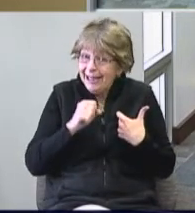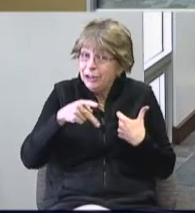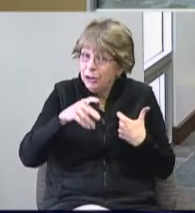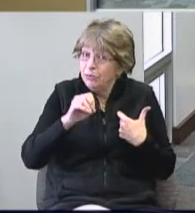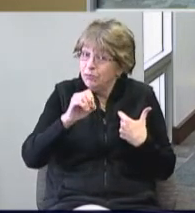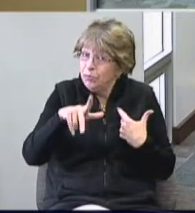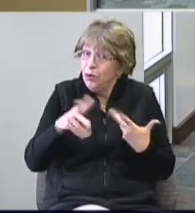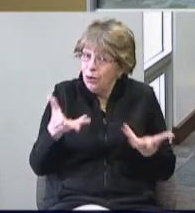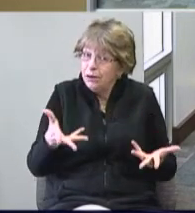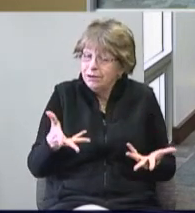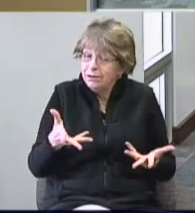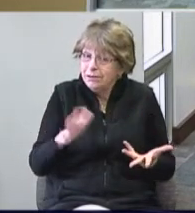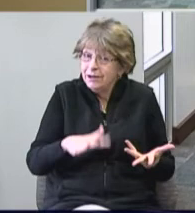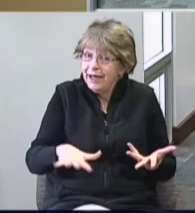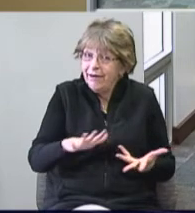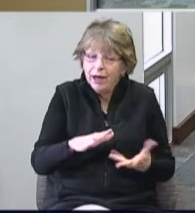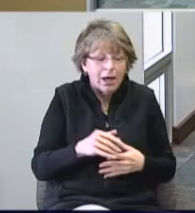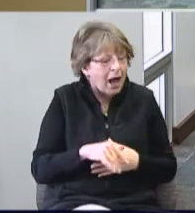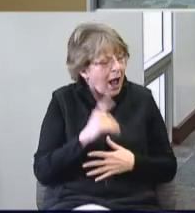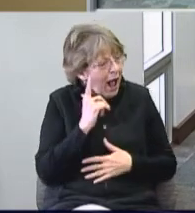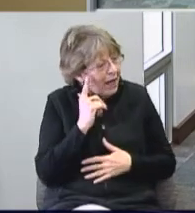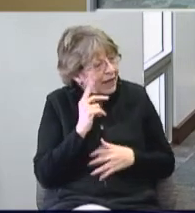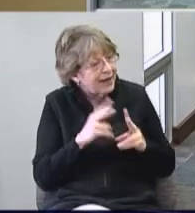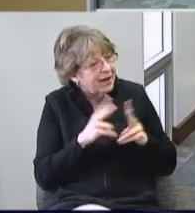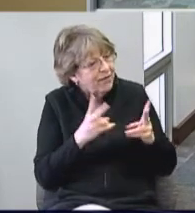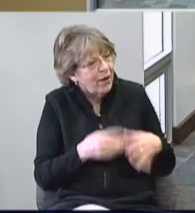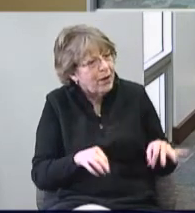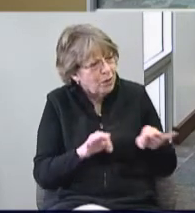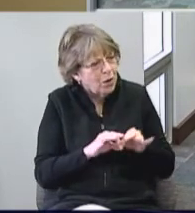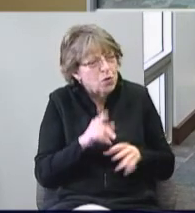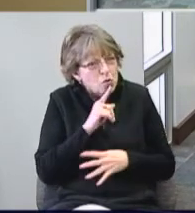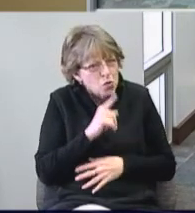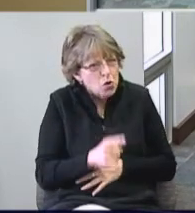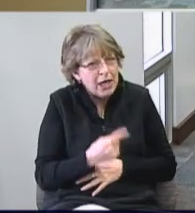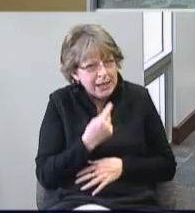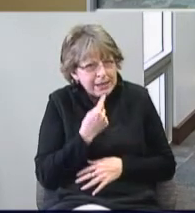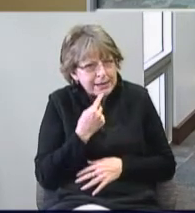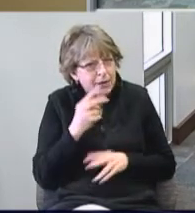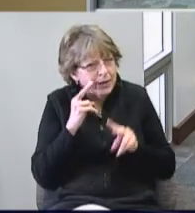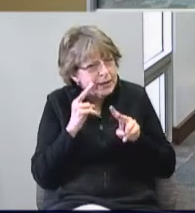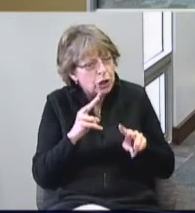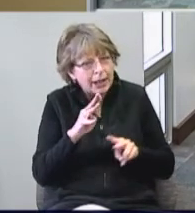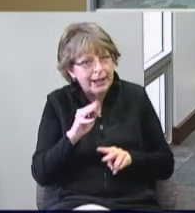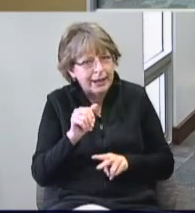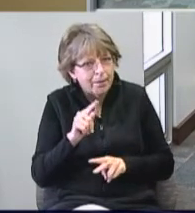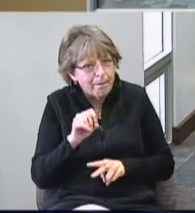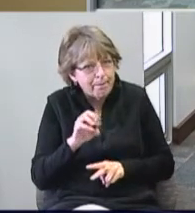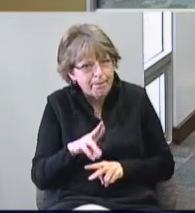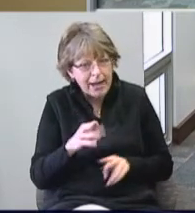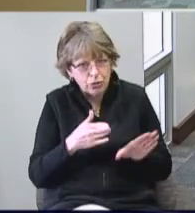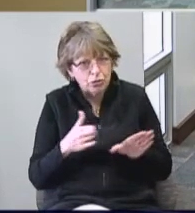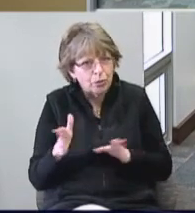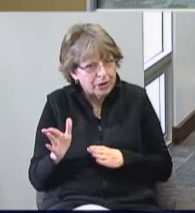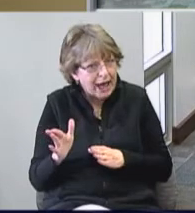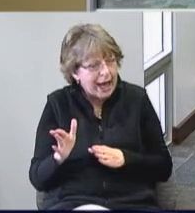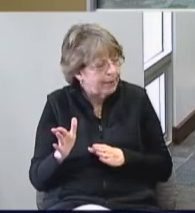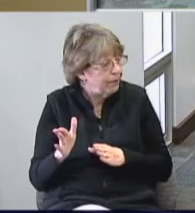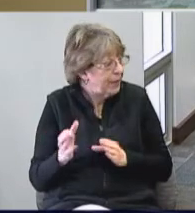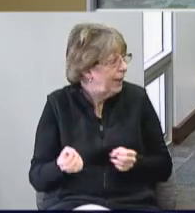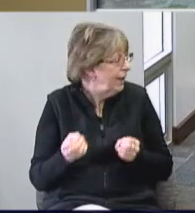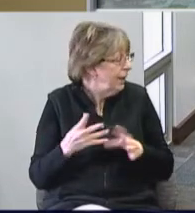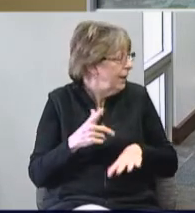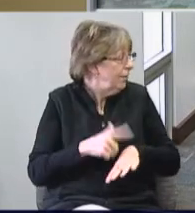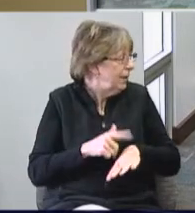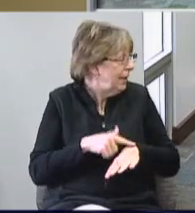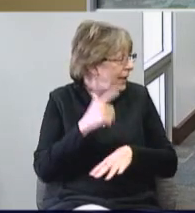So. I think that is really critically important in terms of really looking seriously at that master plan, because so many times I think in